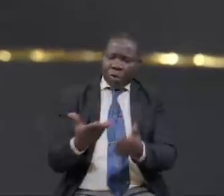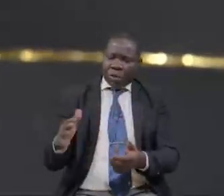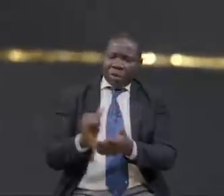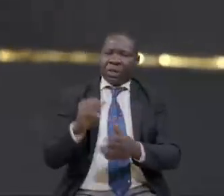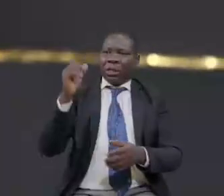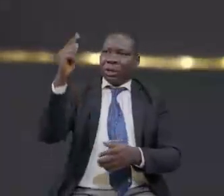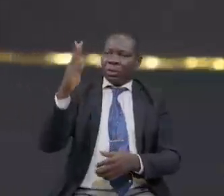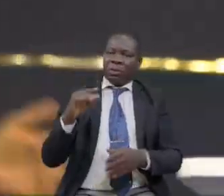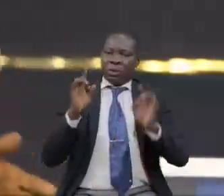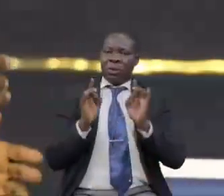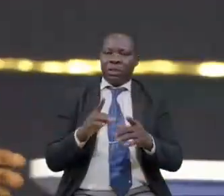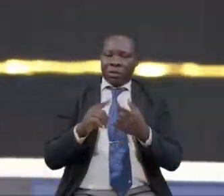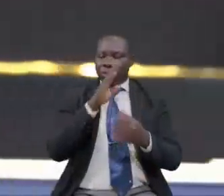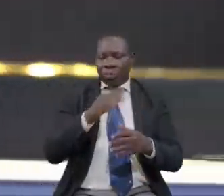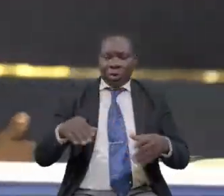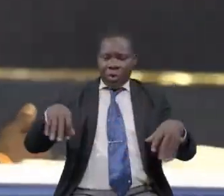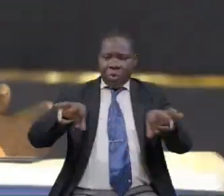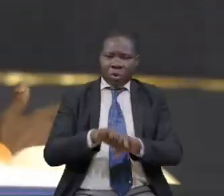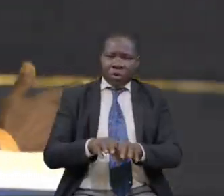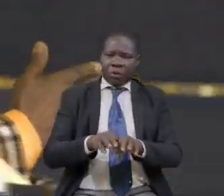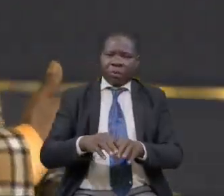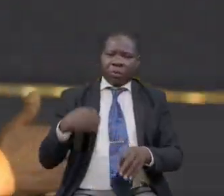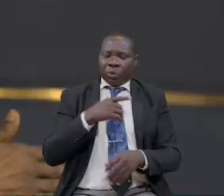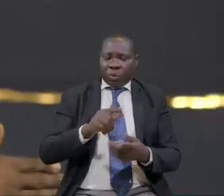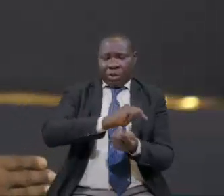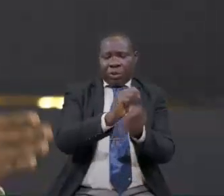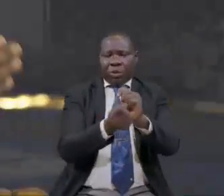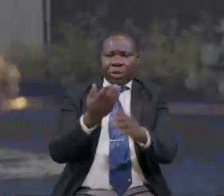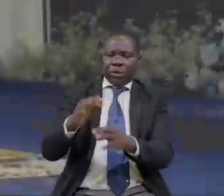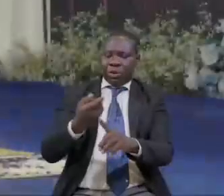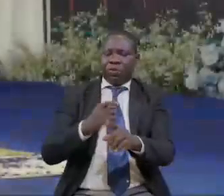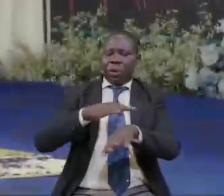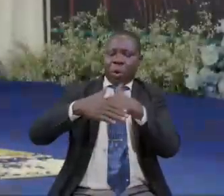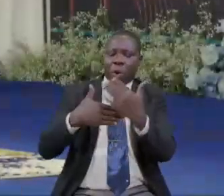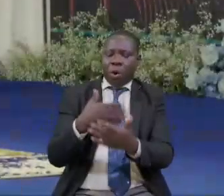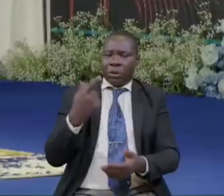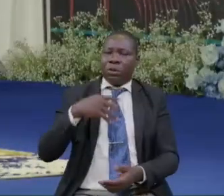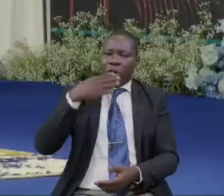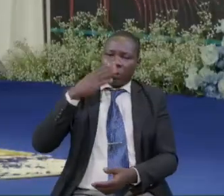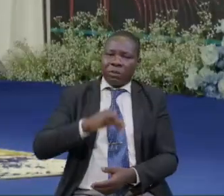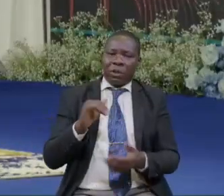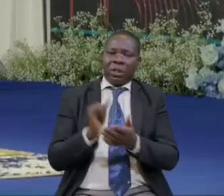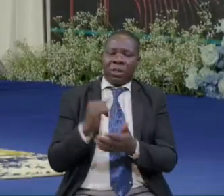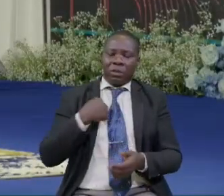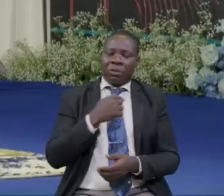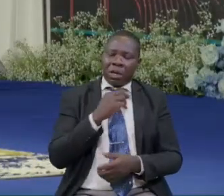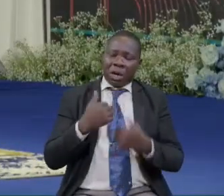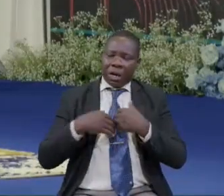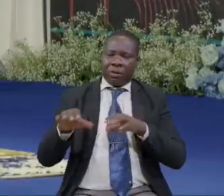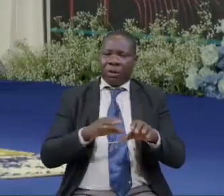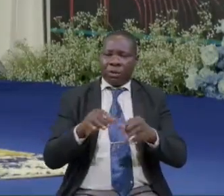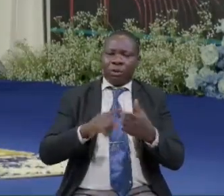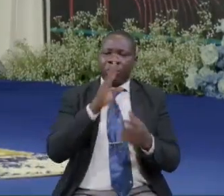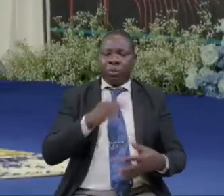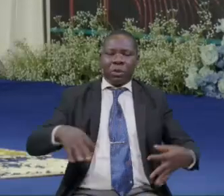be worthy, will turn away from all the evils that we have done. To be worthy, will